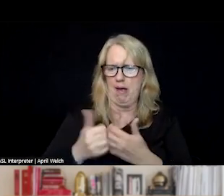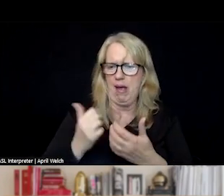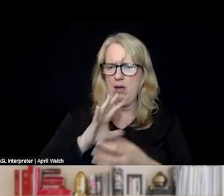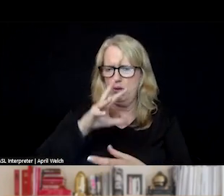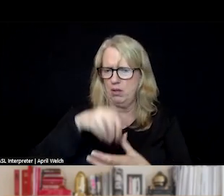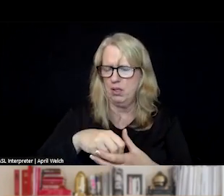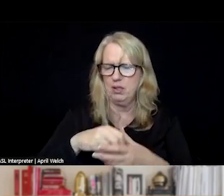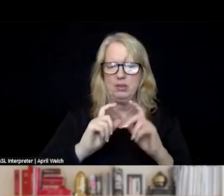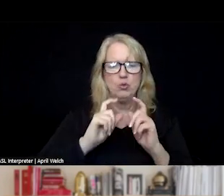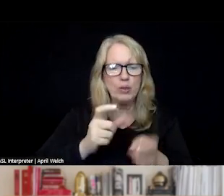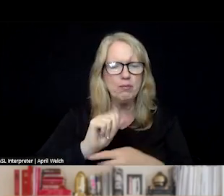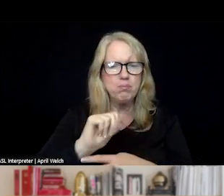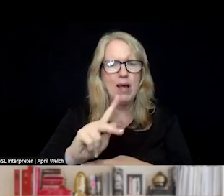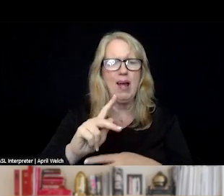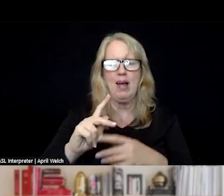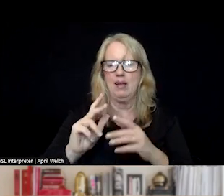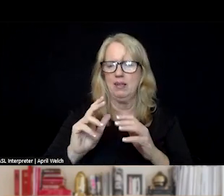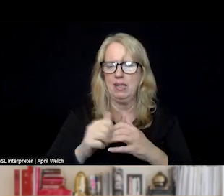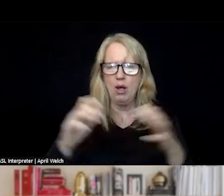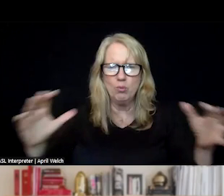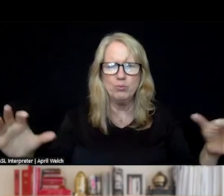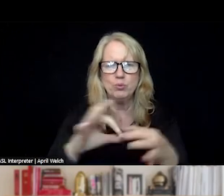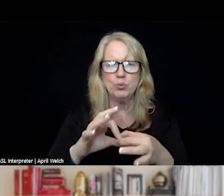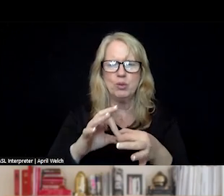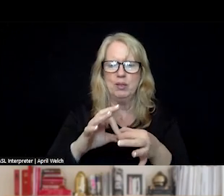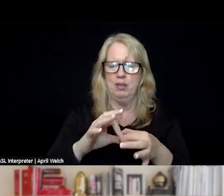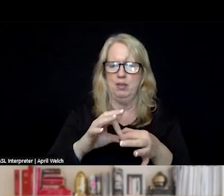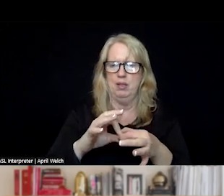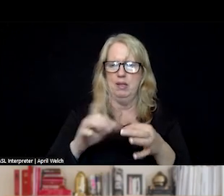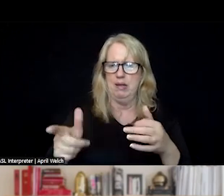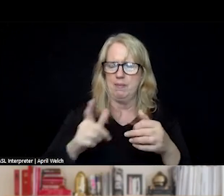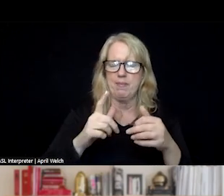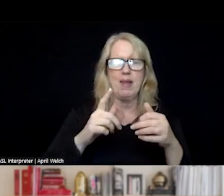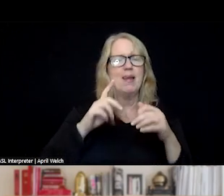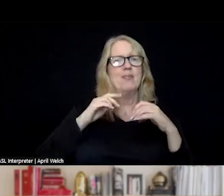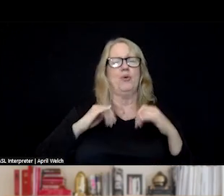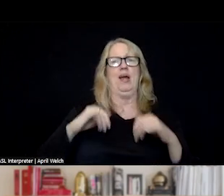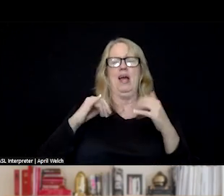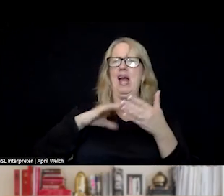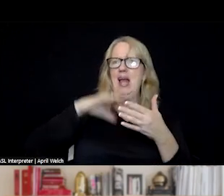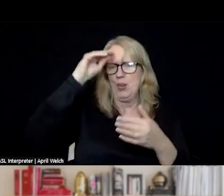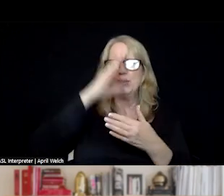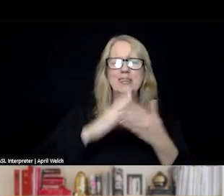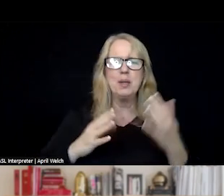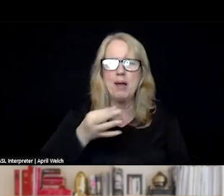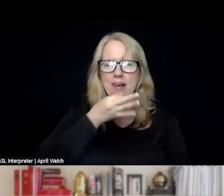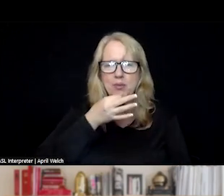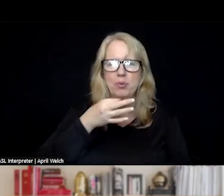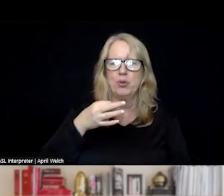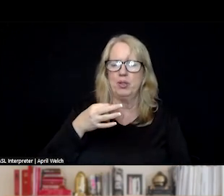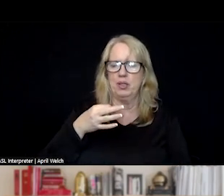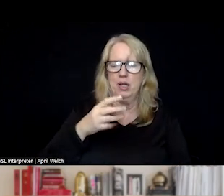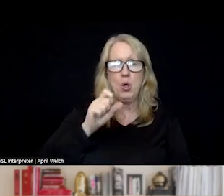this tide of pressure. And I learned that some experts are saying that